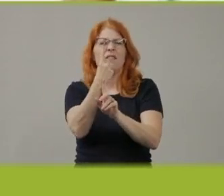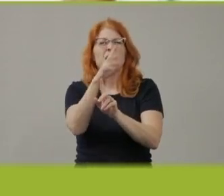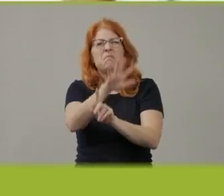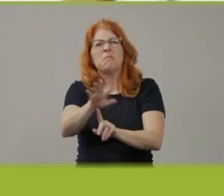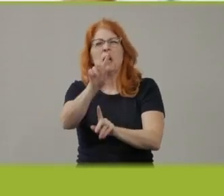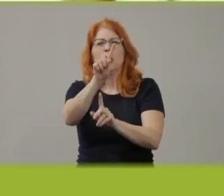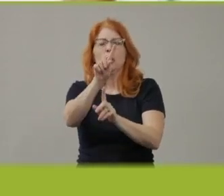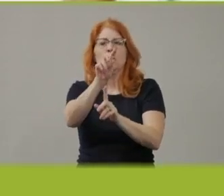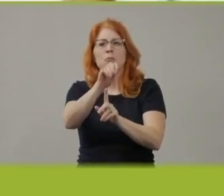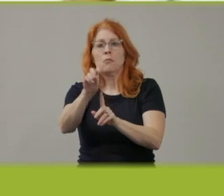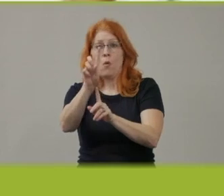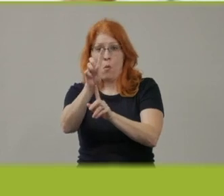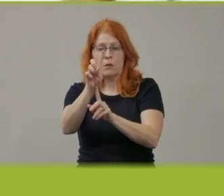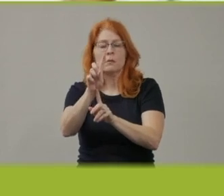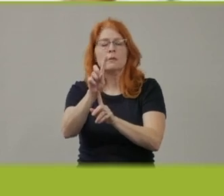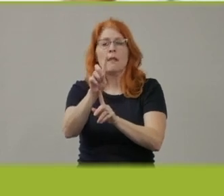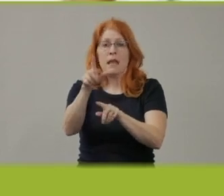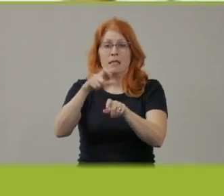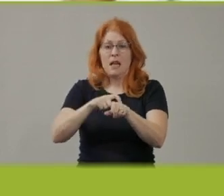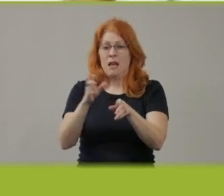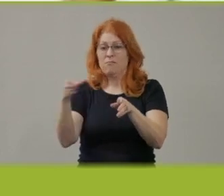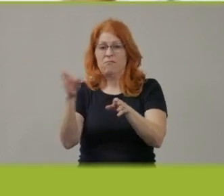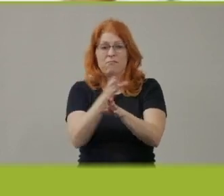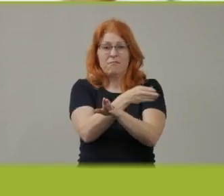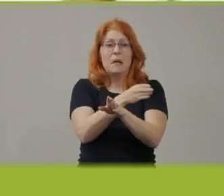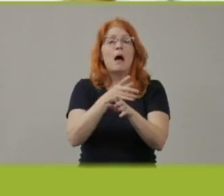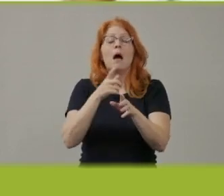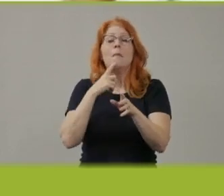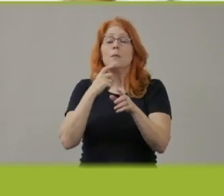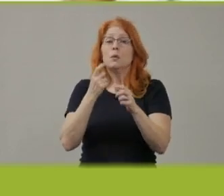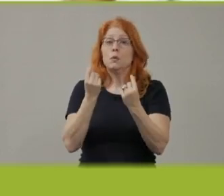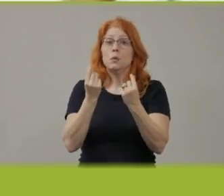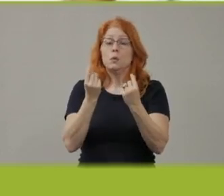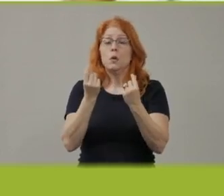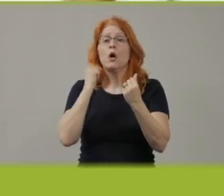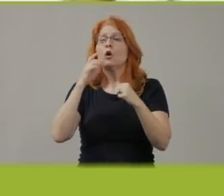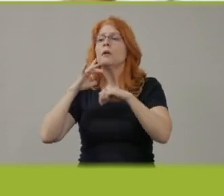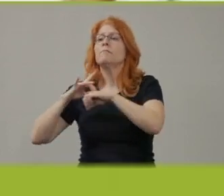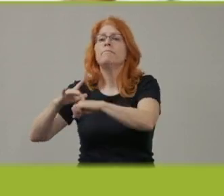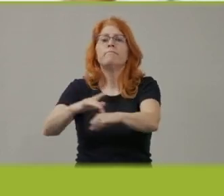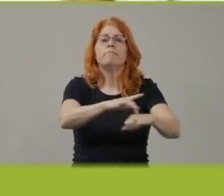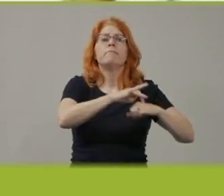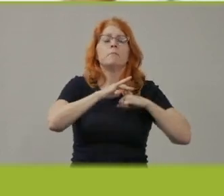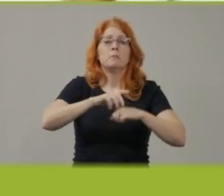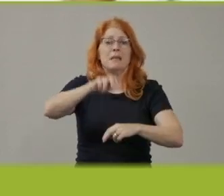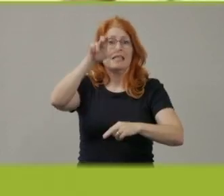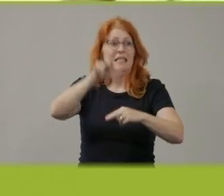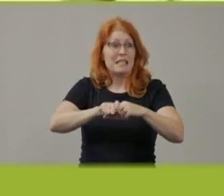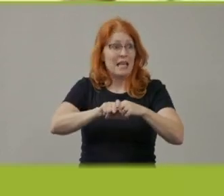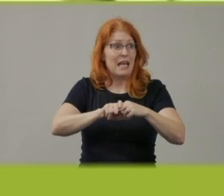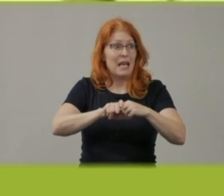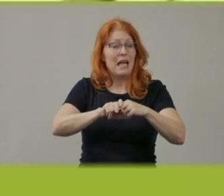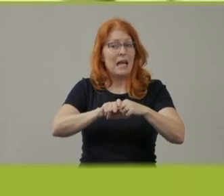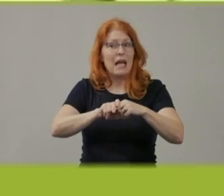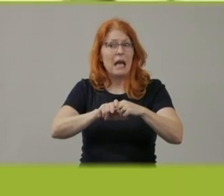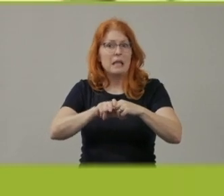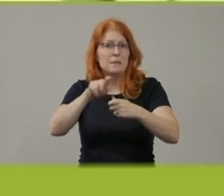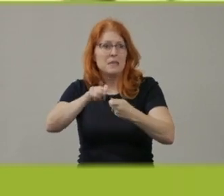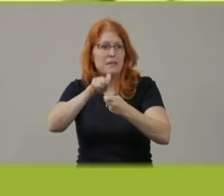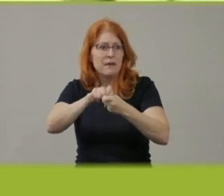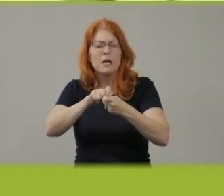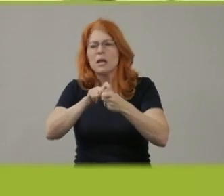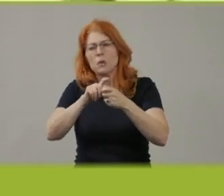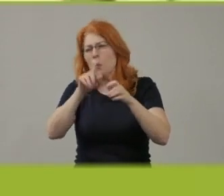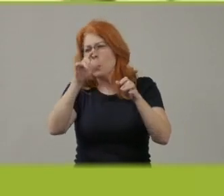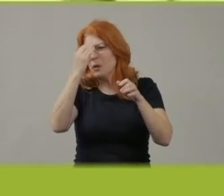era. And I can go anywhere and sit in a position because we all know the same